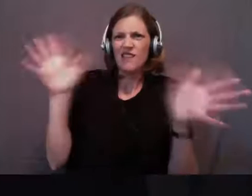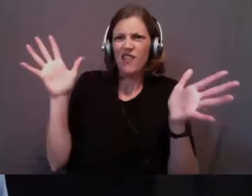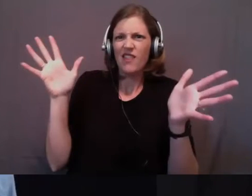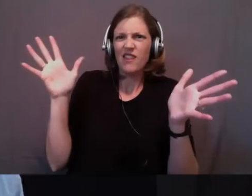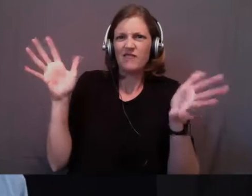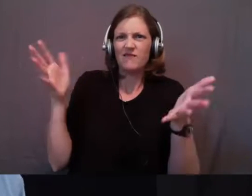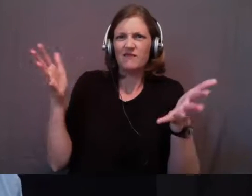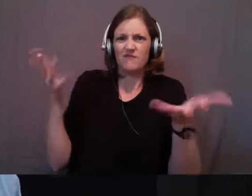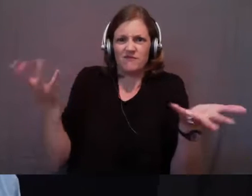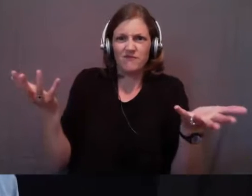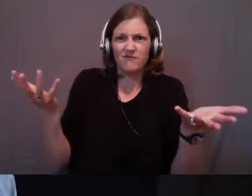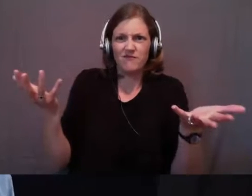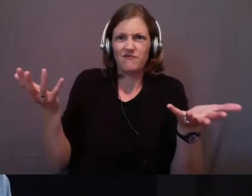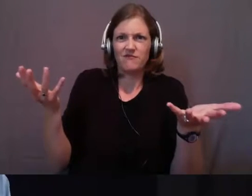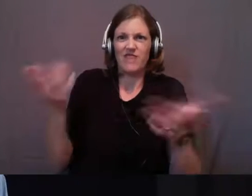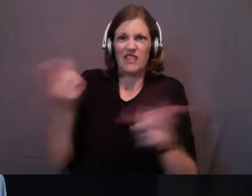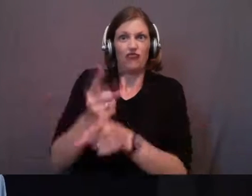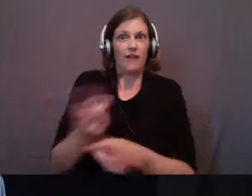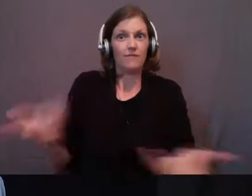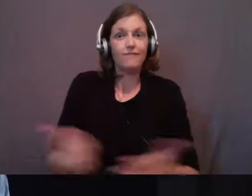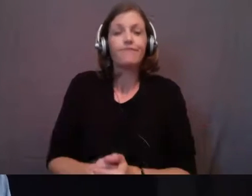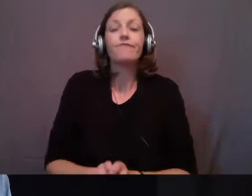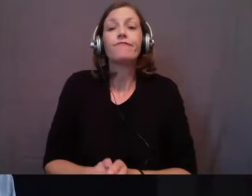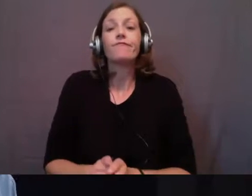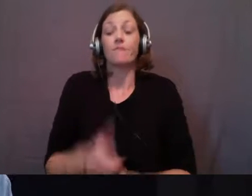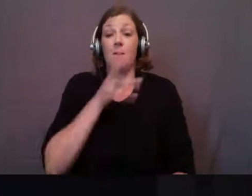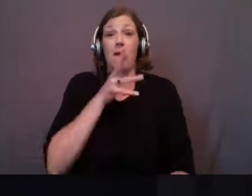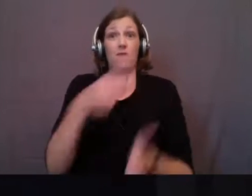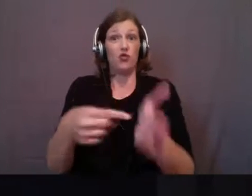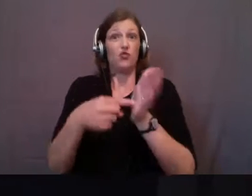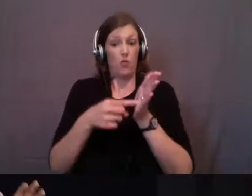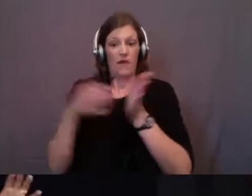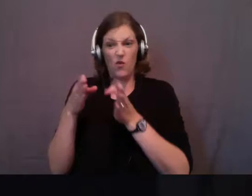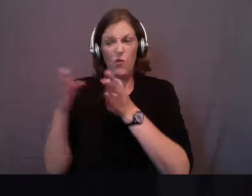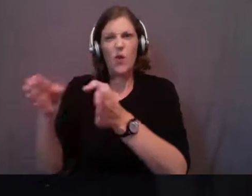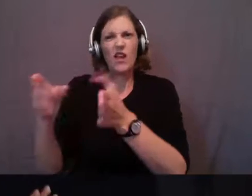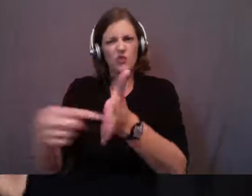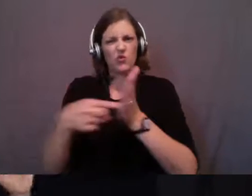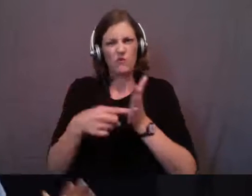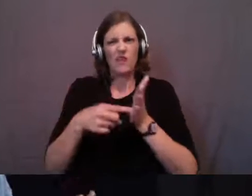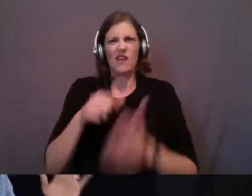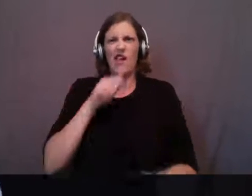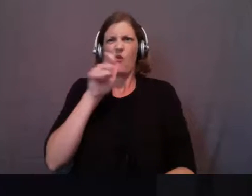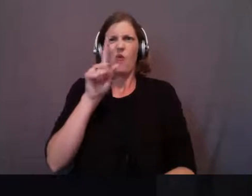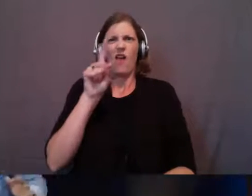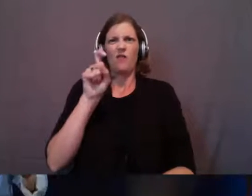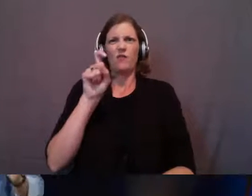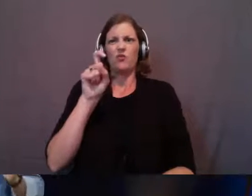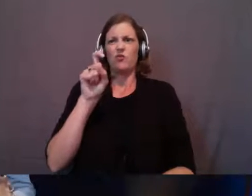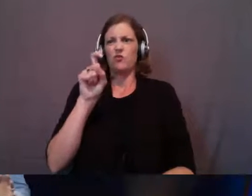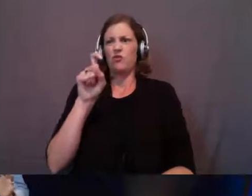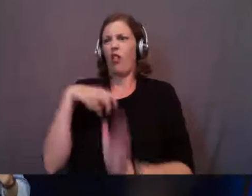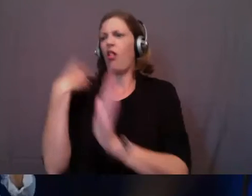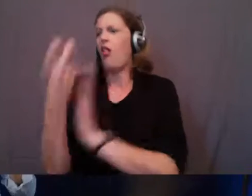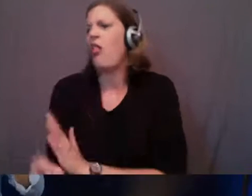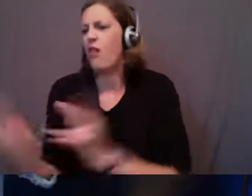right. And my mom showed me the way. She showed me that I don't have to fall into my worst impulses. I don't